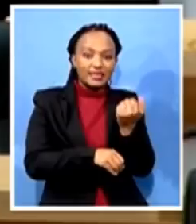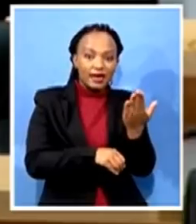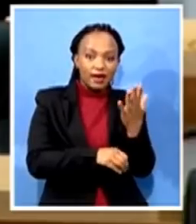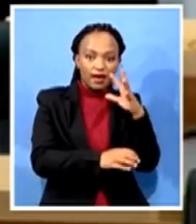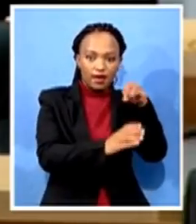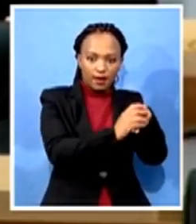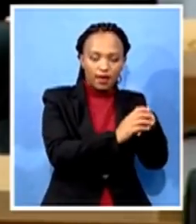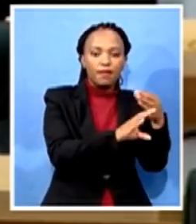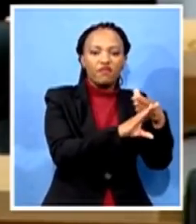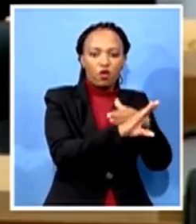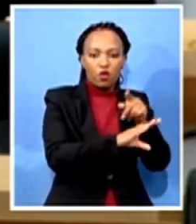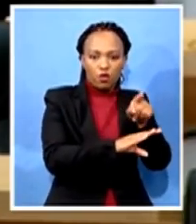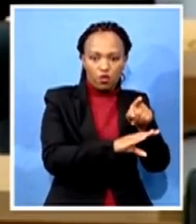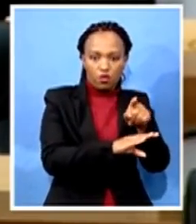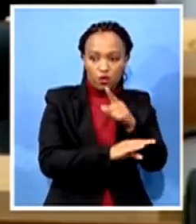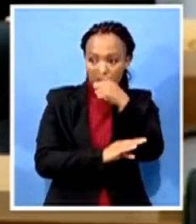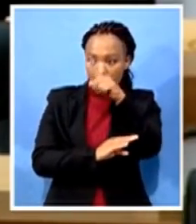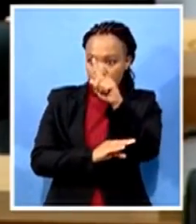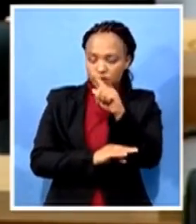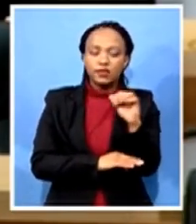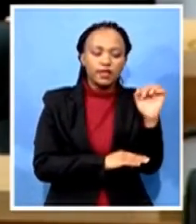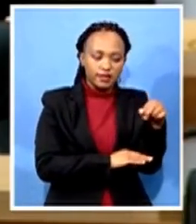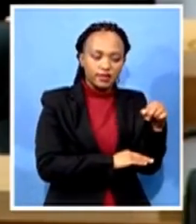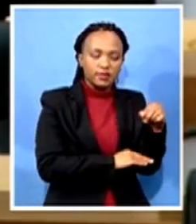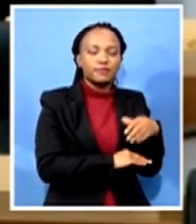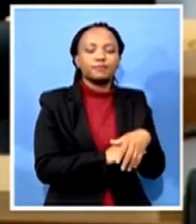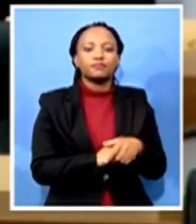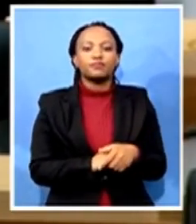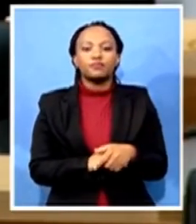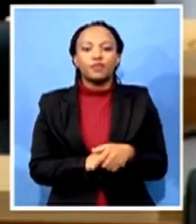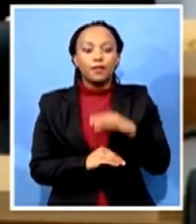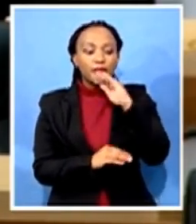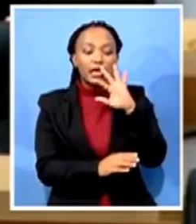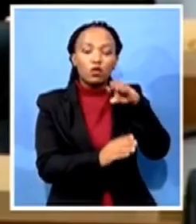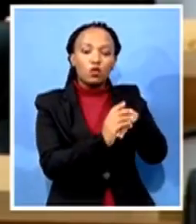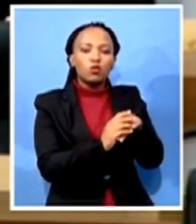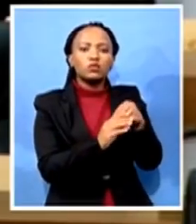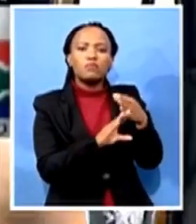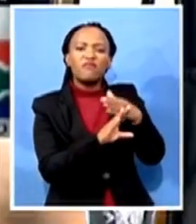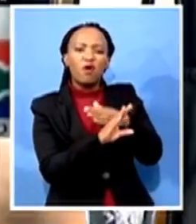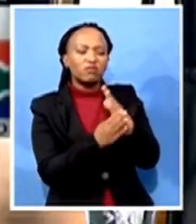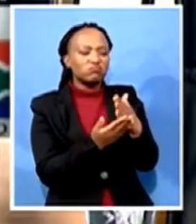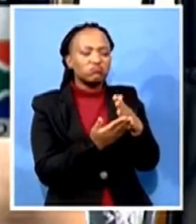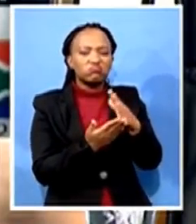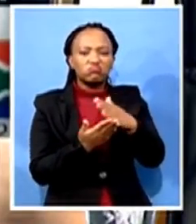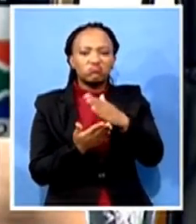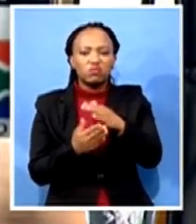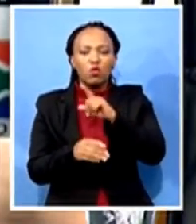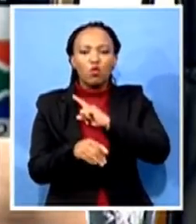Chair. That included those who were disqualified during the course of that process, correct?